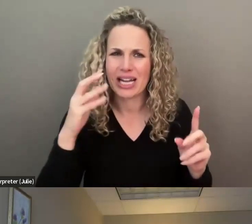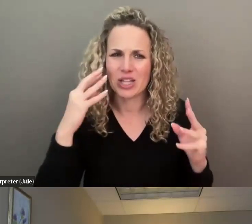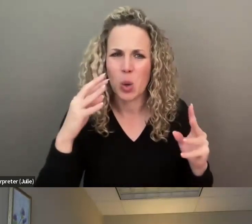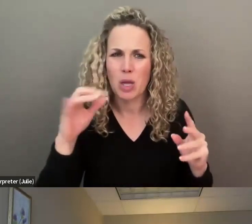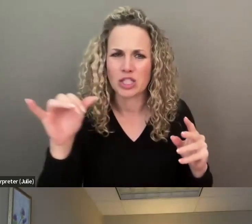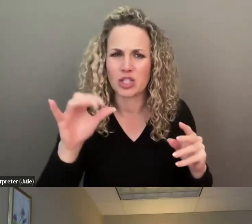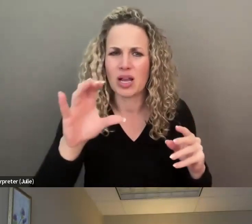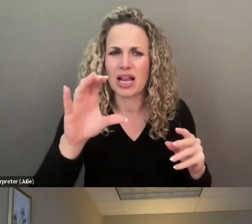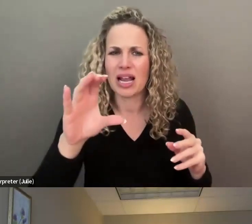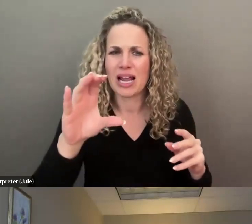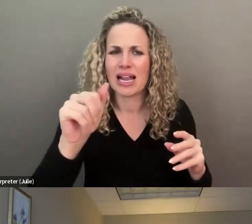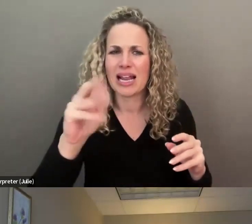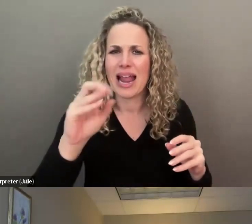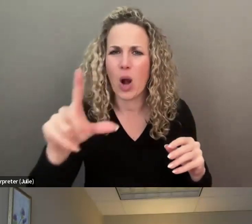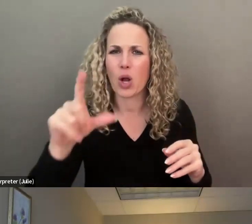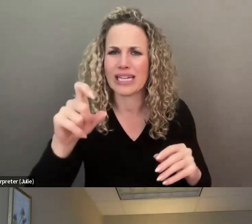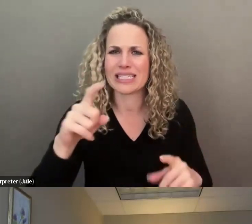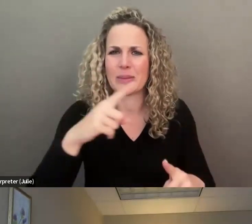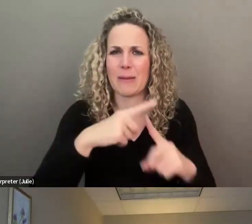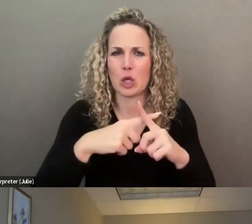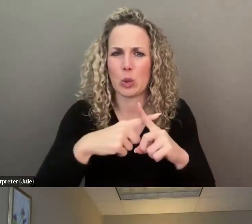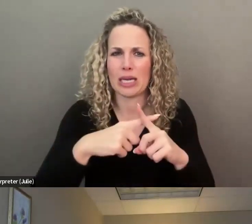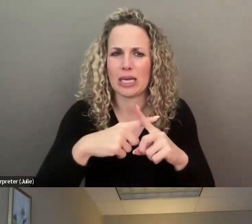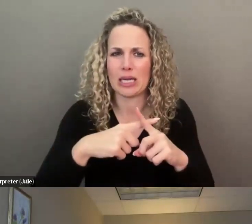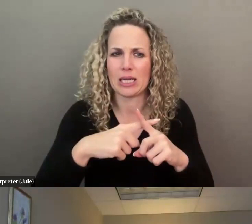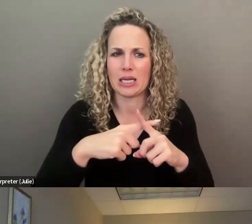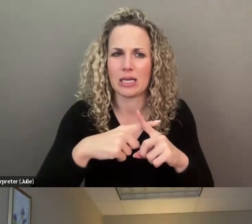because Carol's unmuted as well.